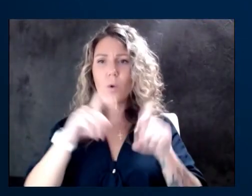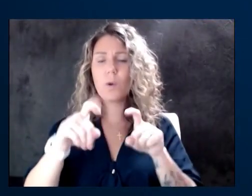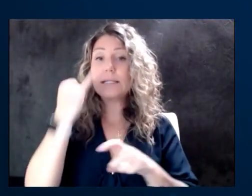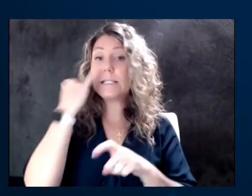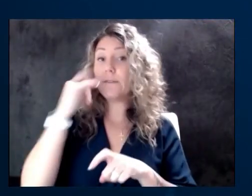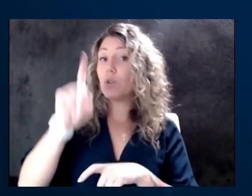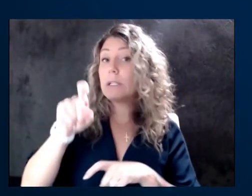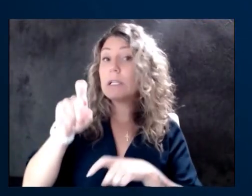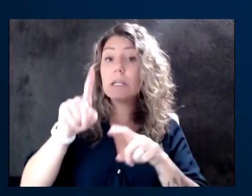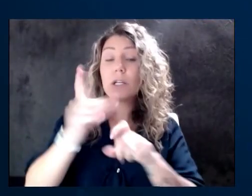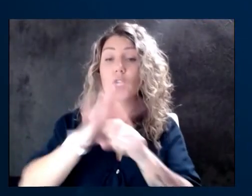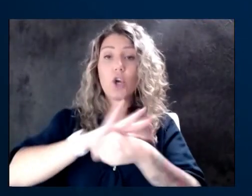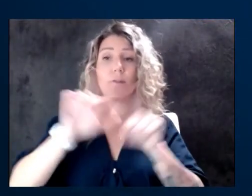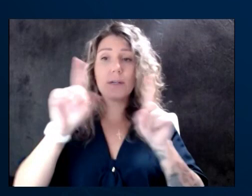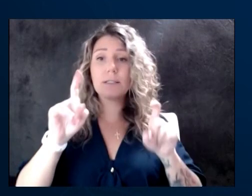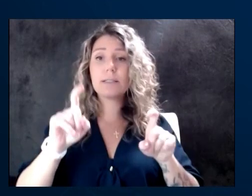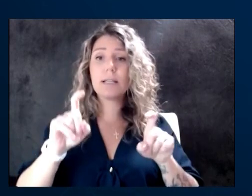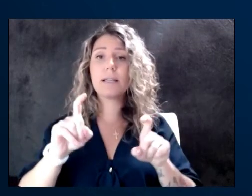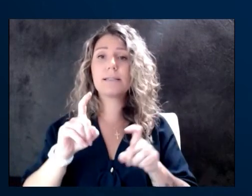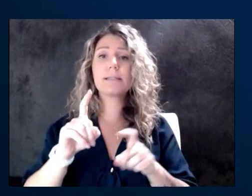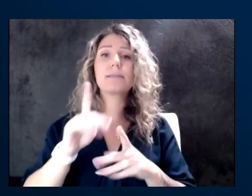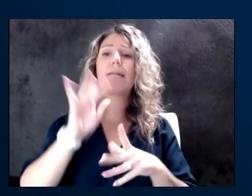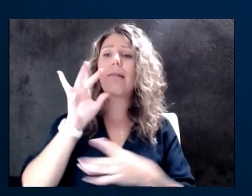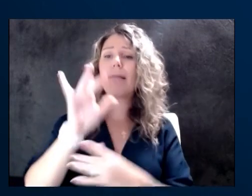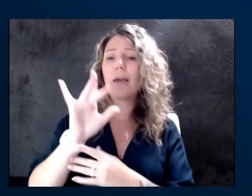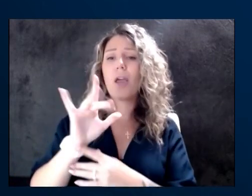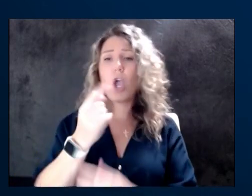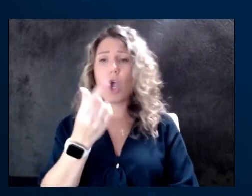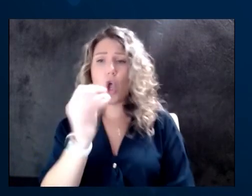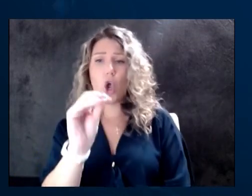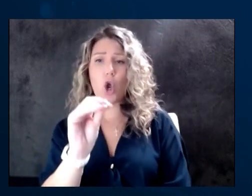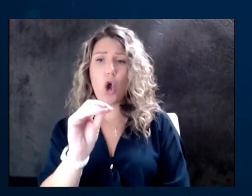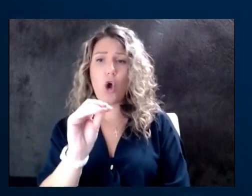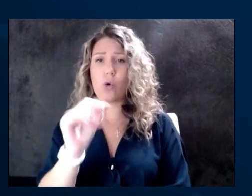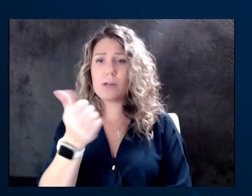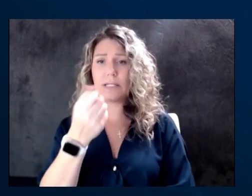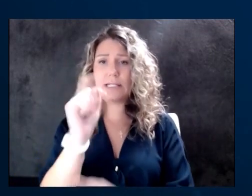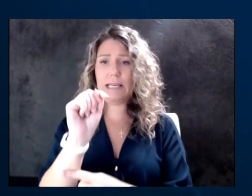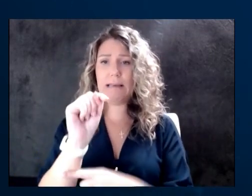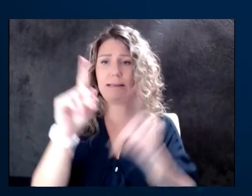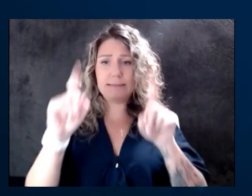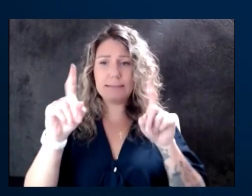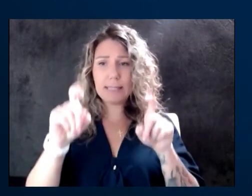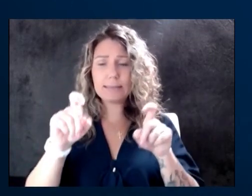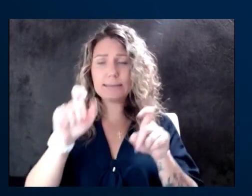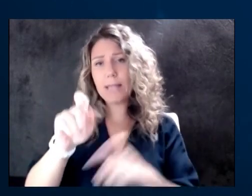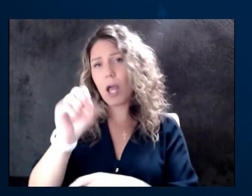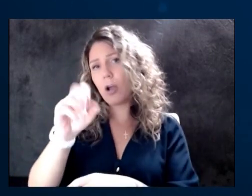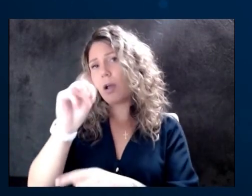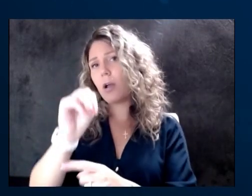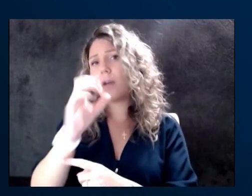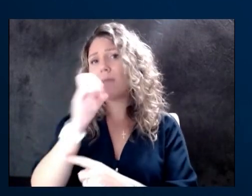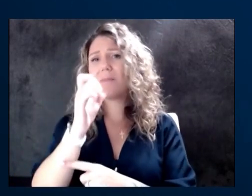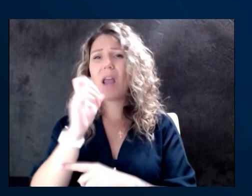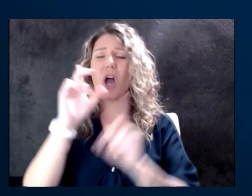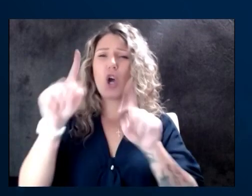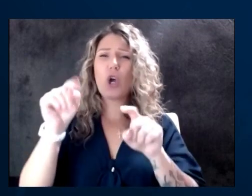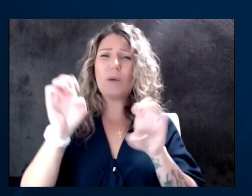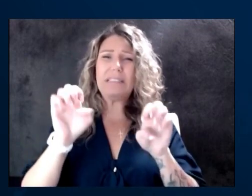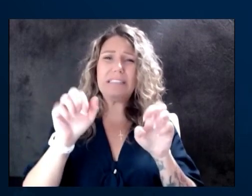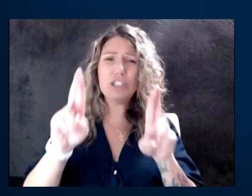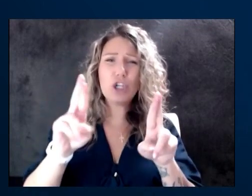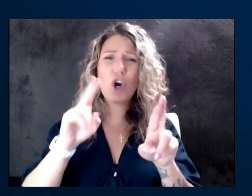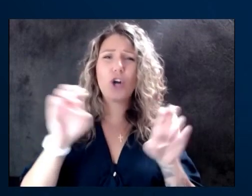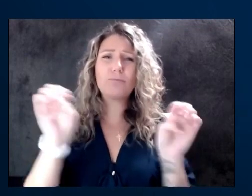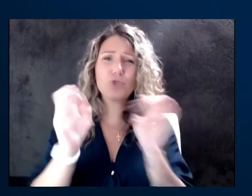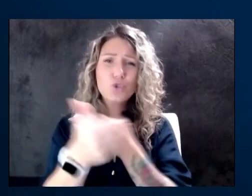visit gogettested.com to find a location near you, because we do not want you to visit the ER. We want people to come to the ER if they're sick and need emergency